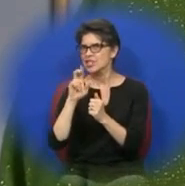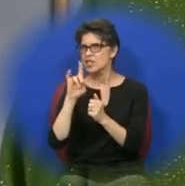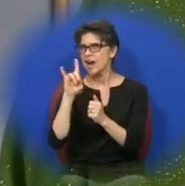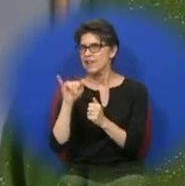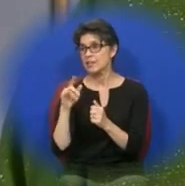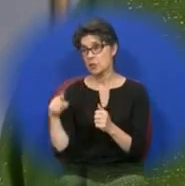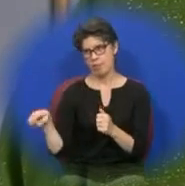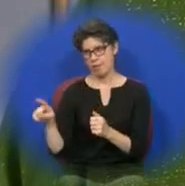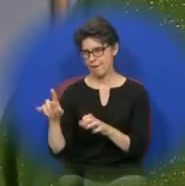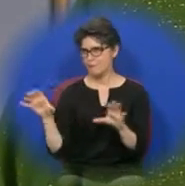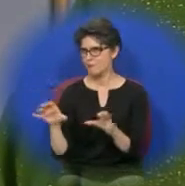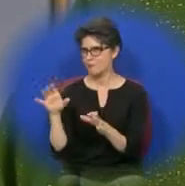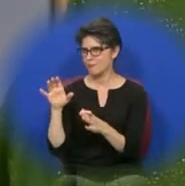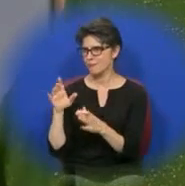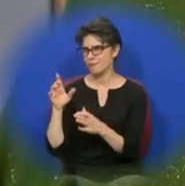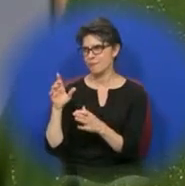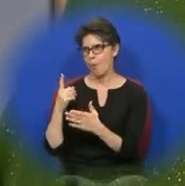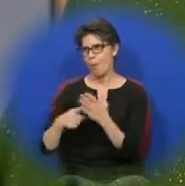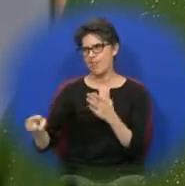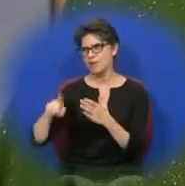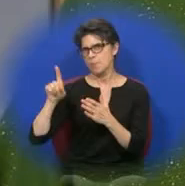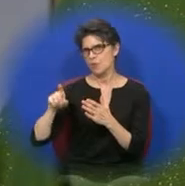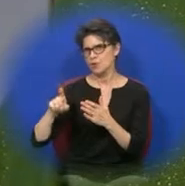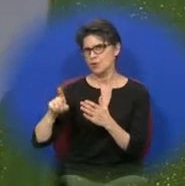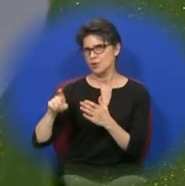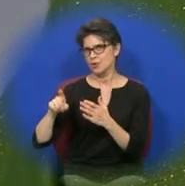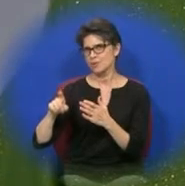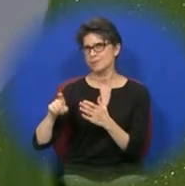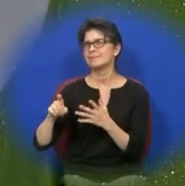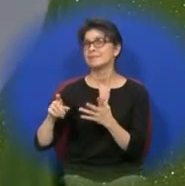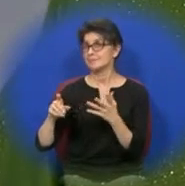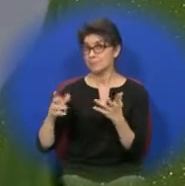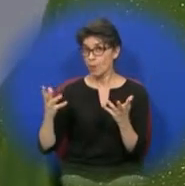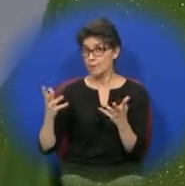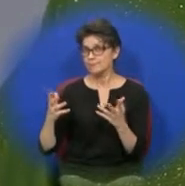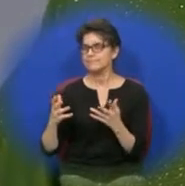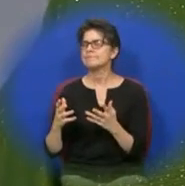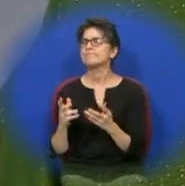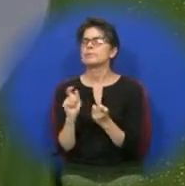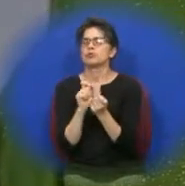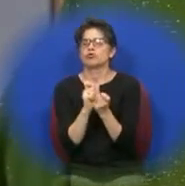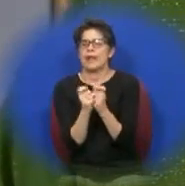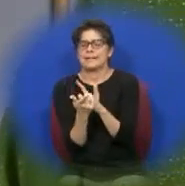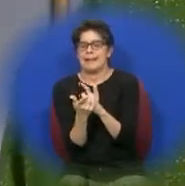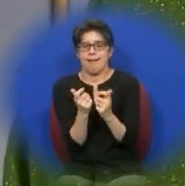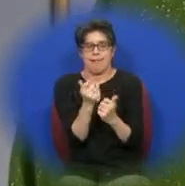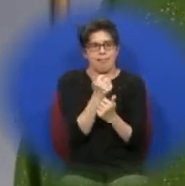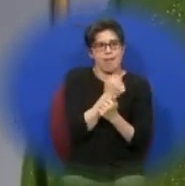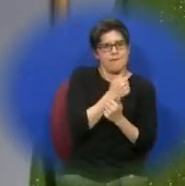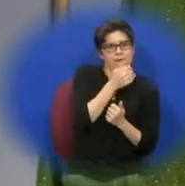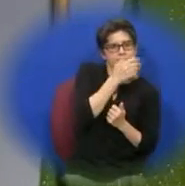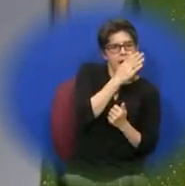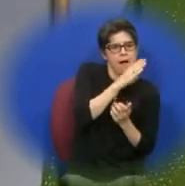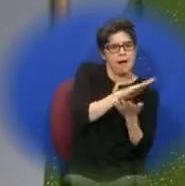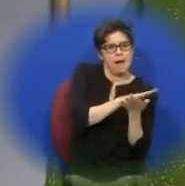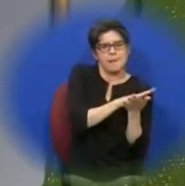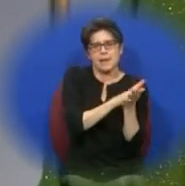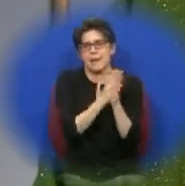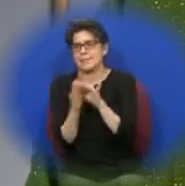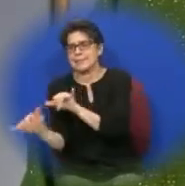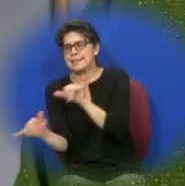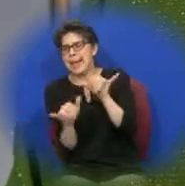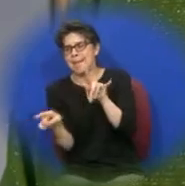their mission, which is all about translating that love of God into that love of neighbor and very profound